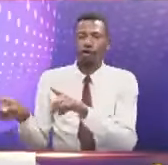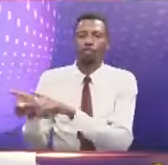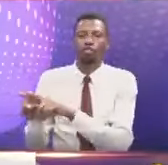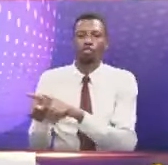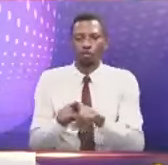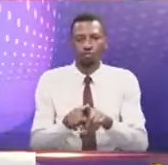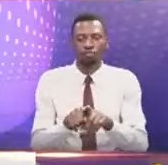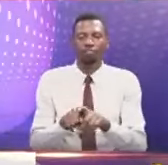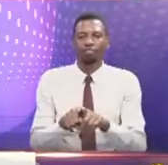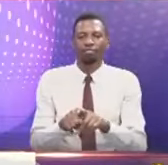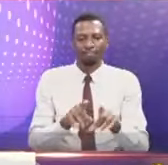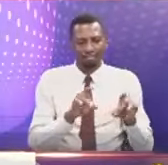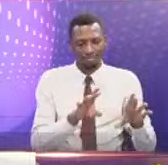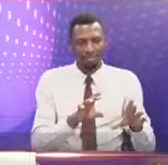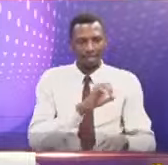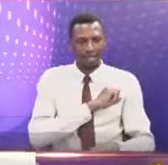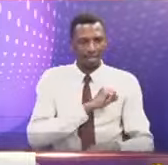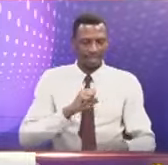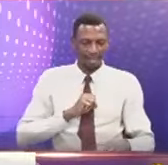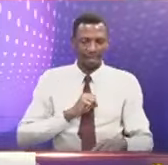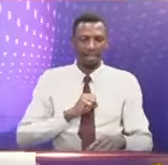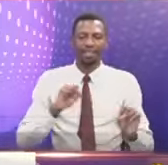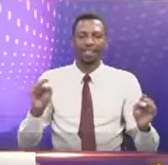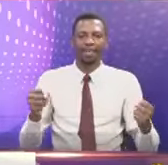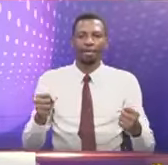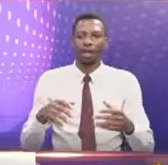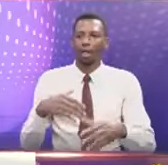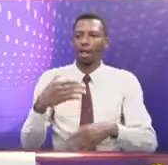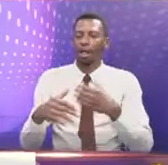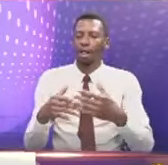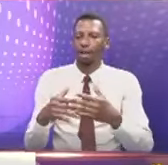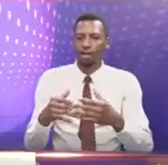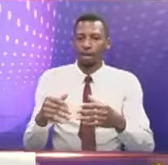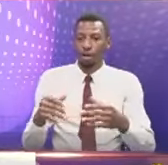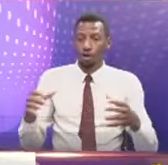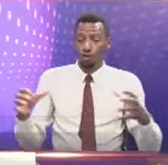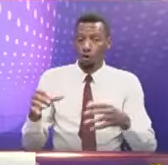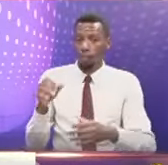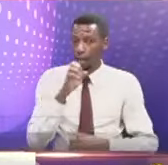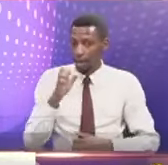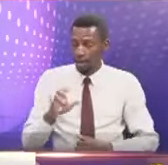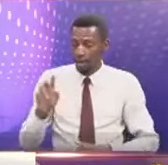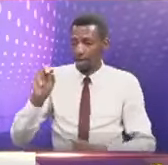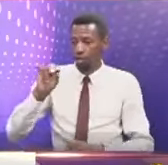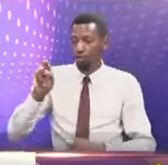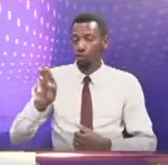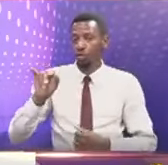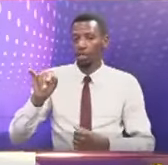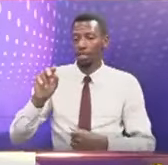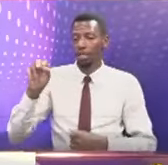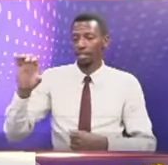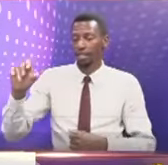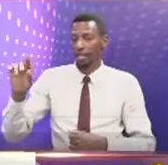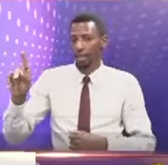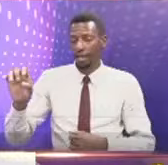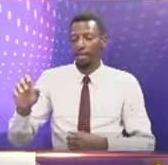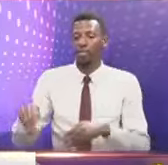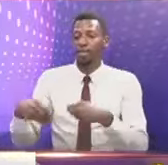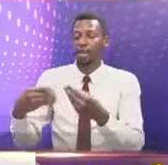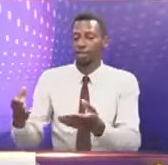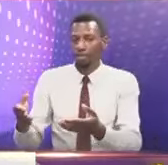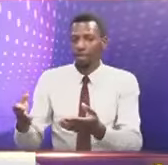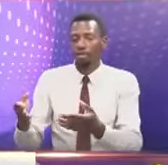kuom chwalo bura ne duol mar jodongo mag Njuri Ncheke magikone to ne owacho ni ok nyal yalo ywaruok e kinde